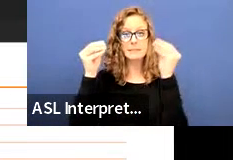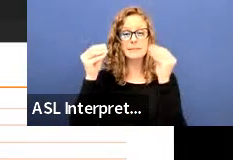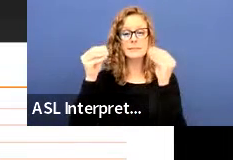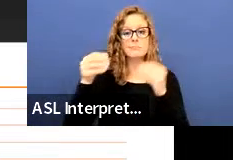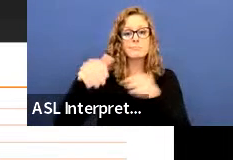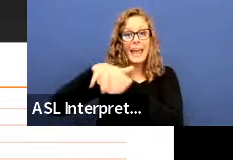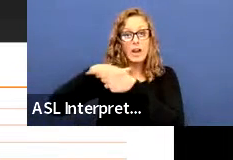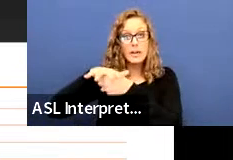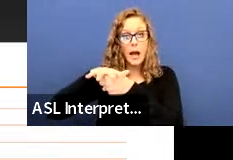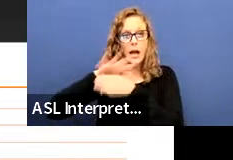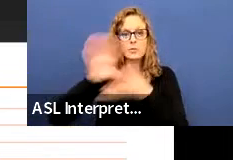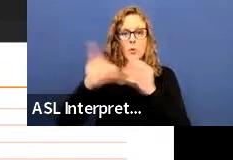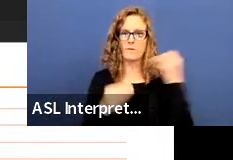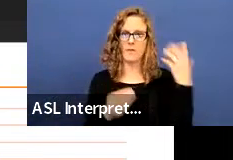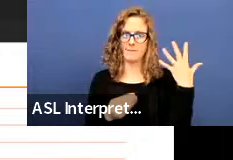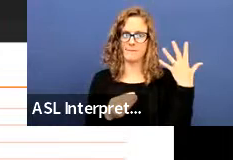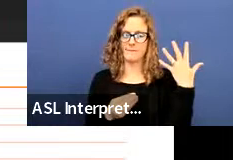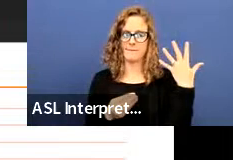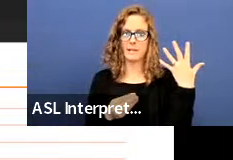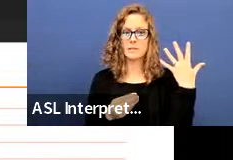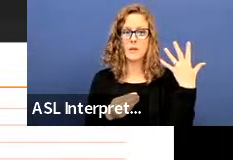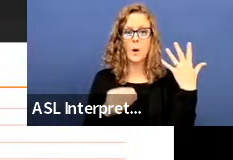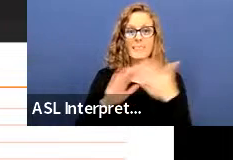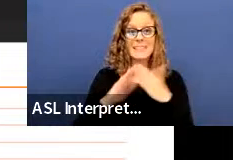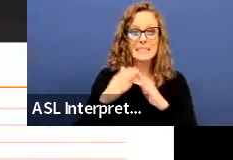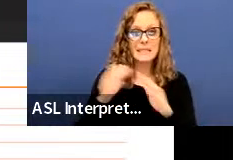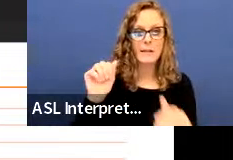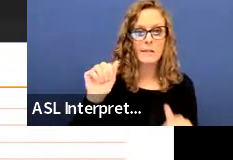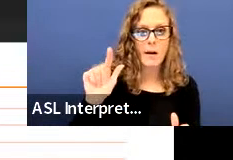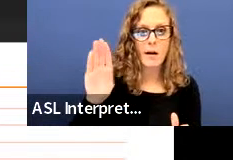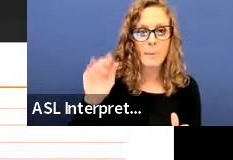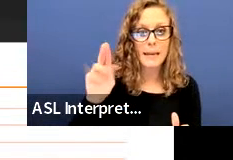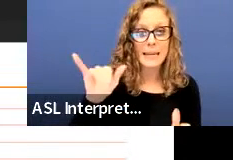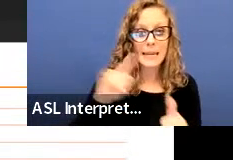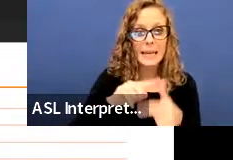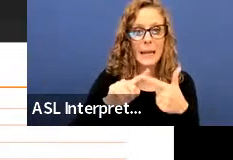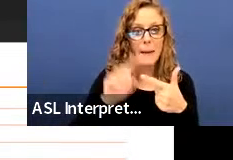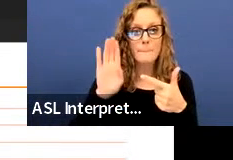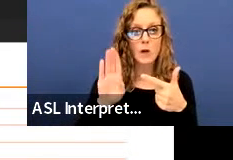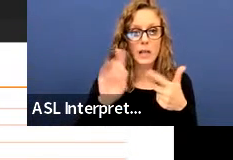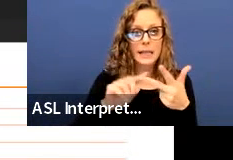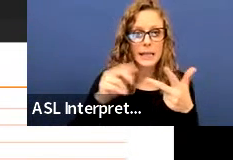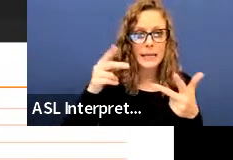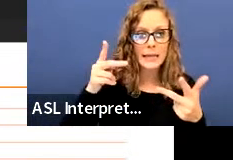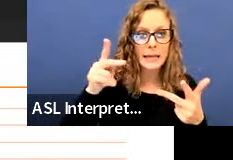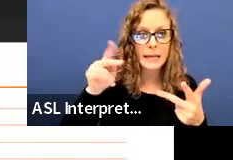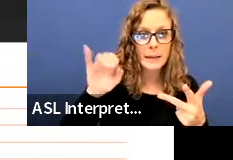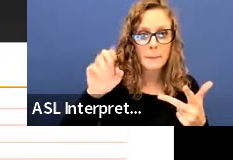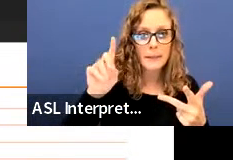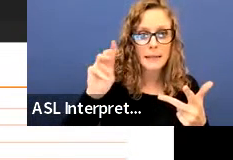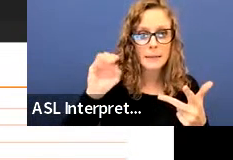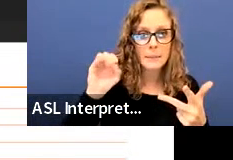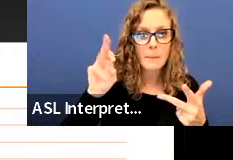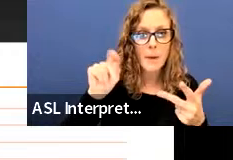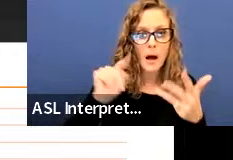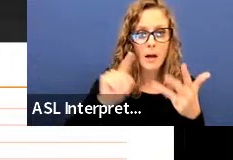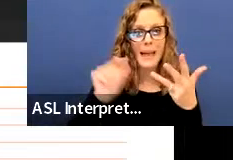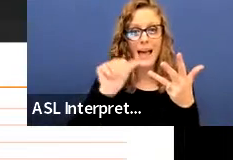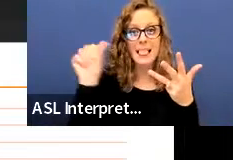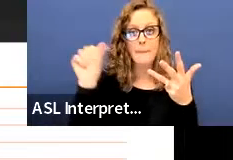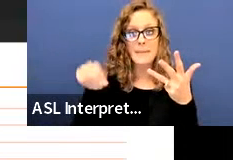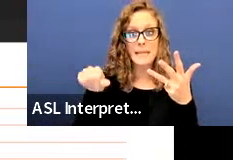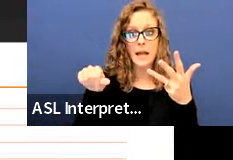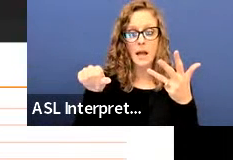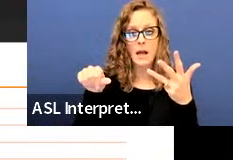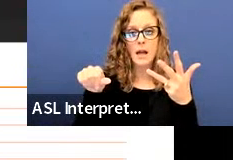So that we have the City of Albany, City of Berkeley, Piedmont, Alameda. The fire departments give